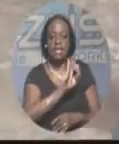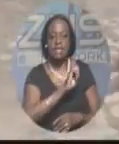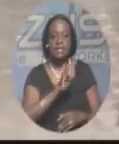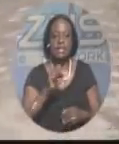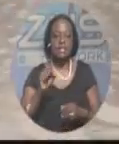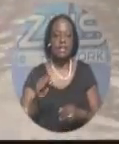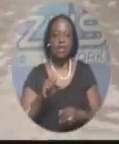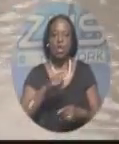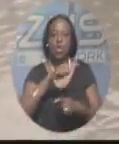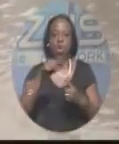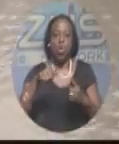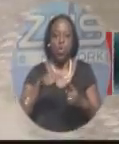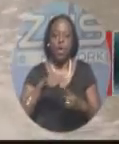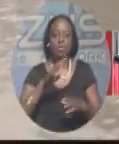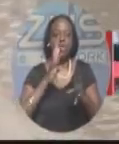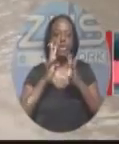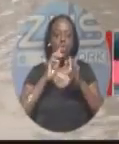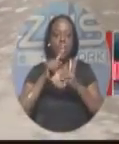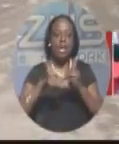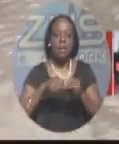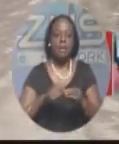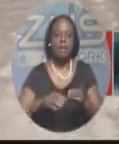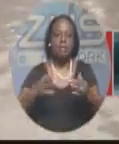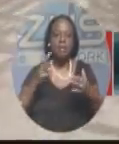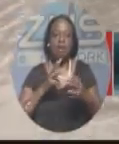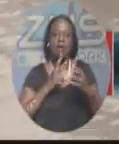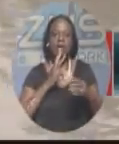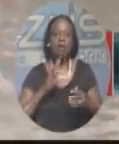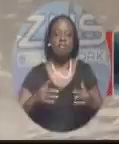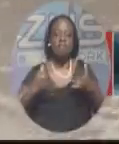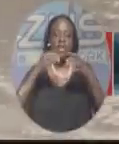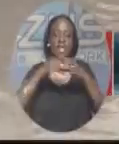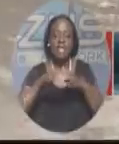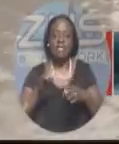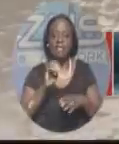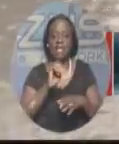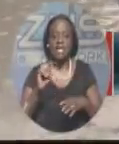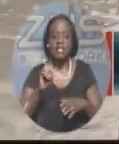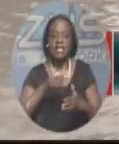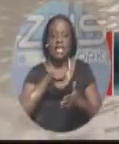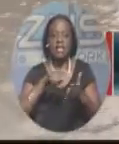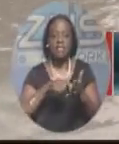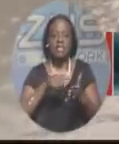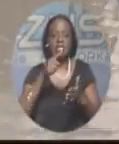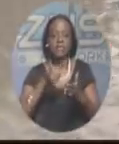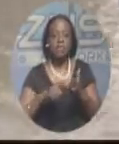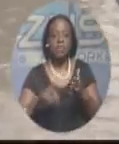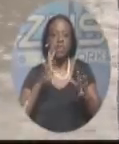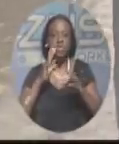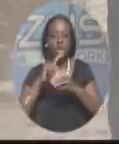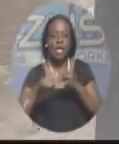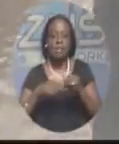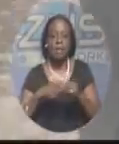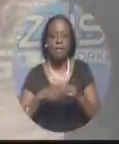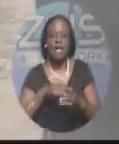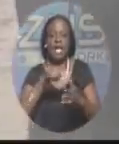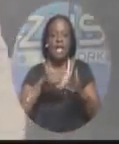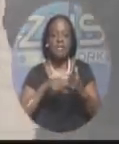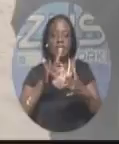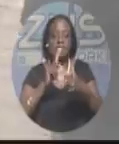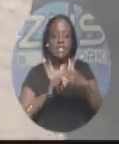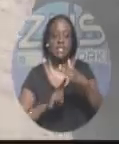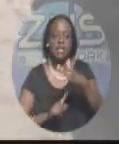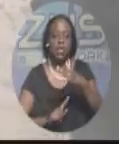When we talk about flooding in the east, this is the kind of conditions many people have to deal with, even though this is considered low, particularly for this close to